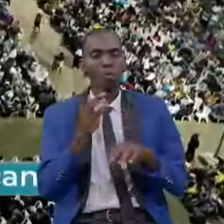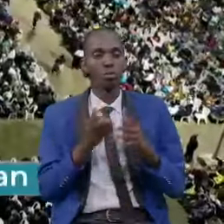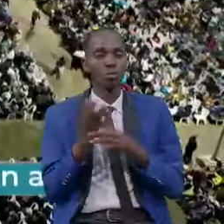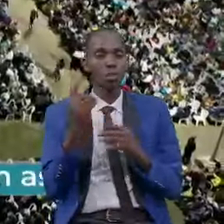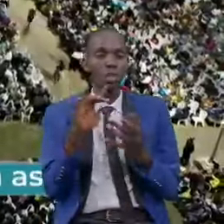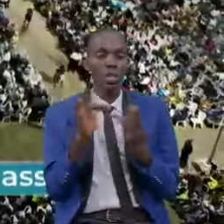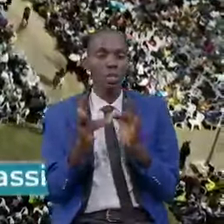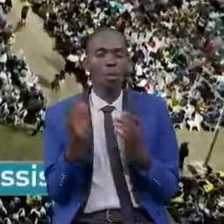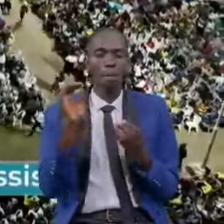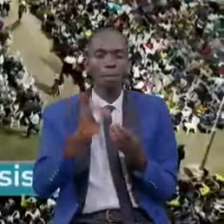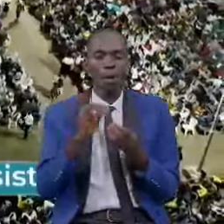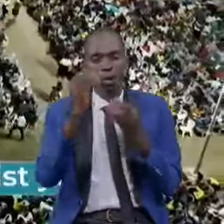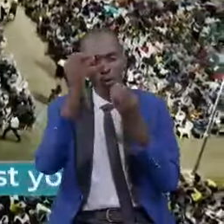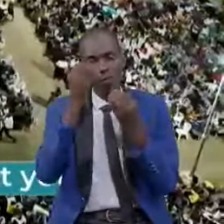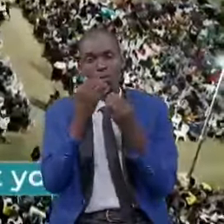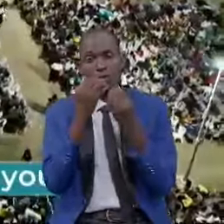Counselors,